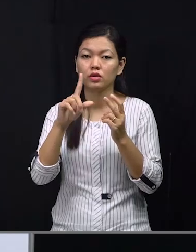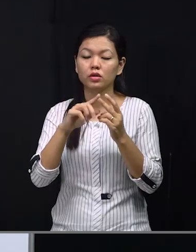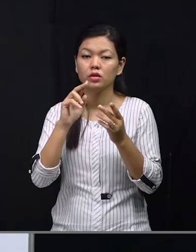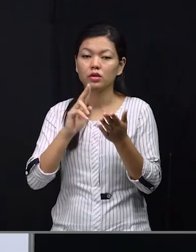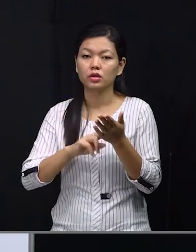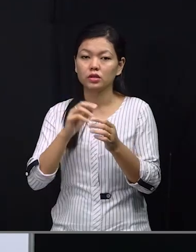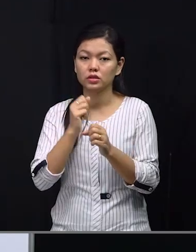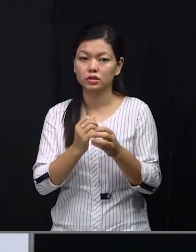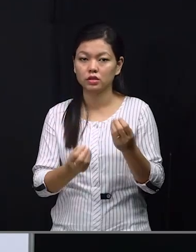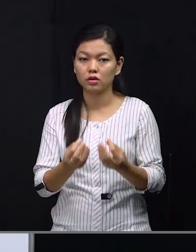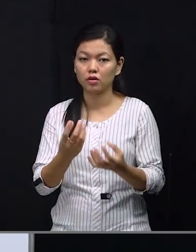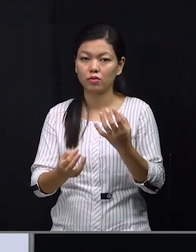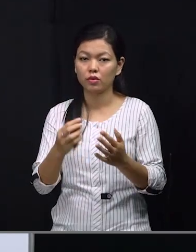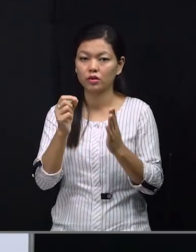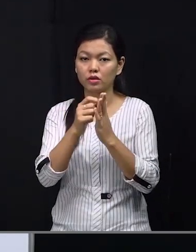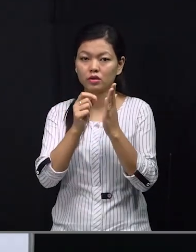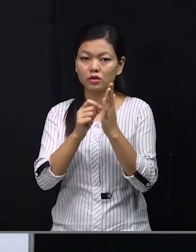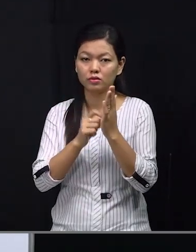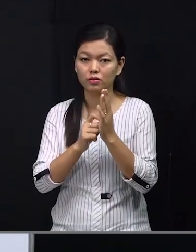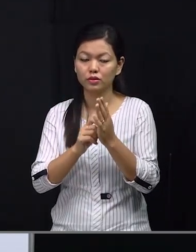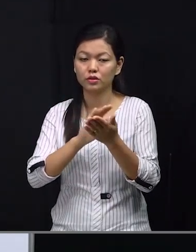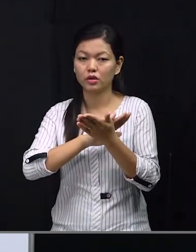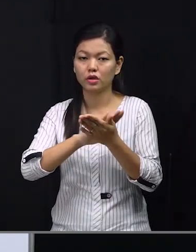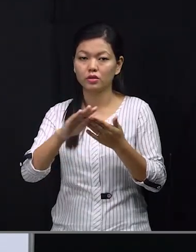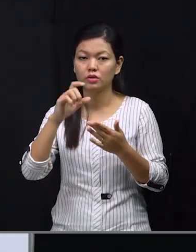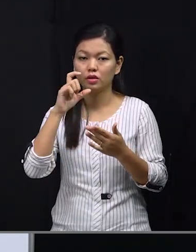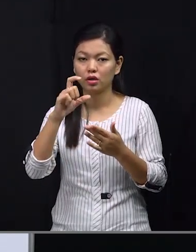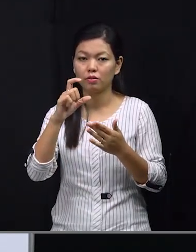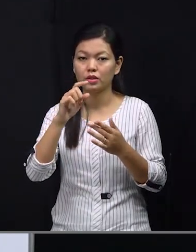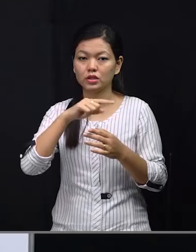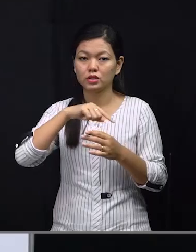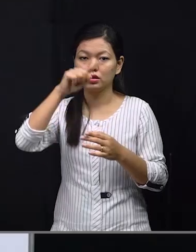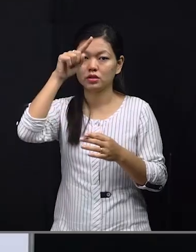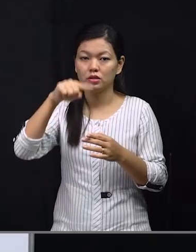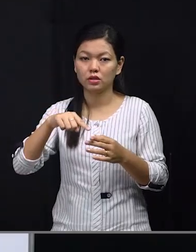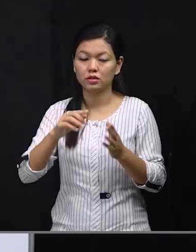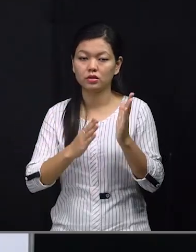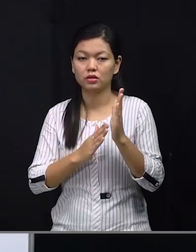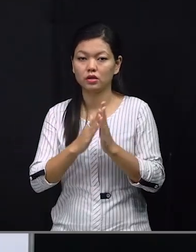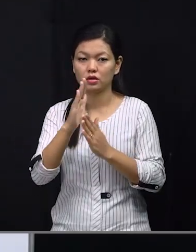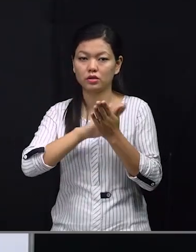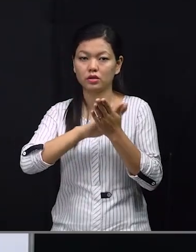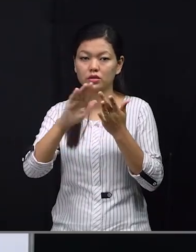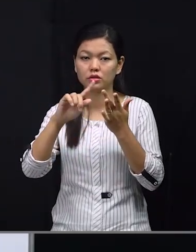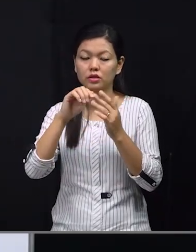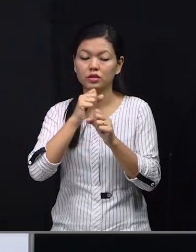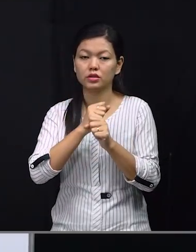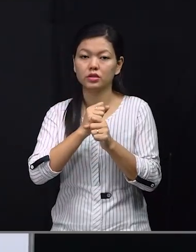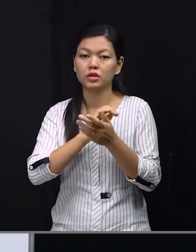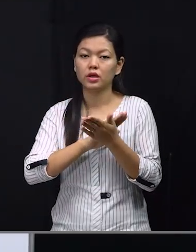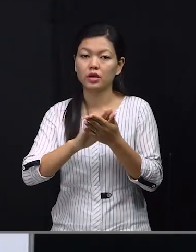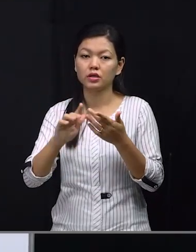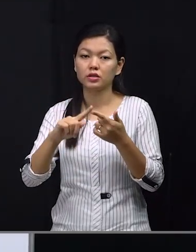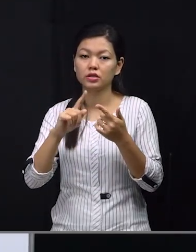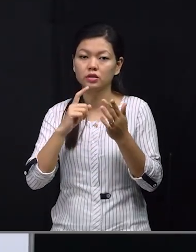the hydrocarbons from which they are derived. Let us try to understand it with this illustration. Suppose we have